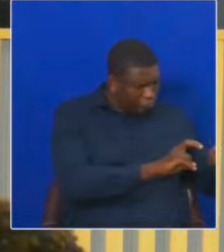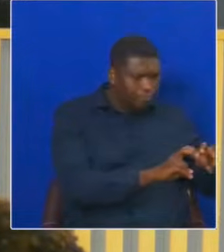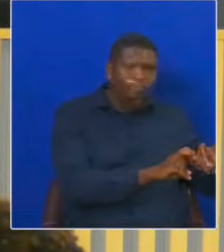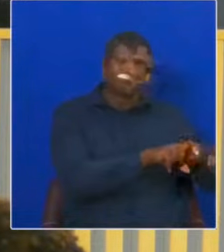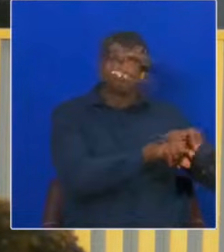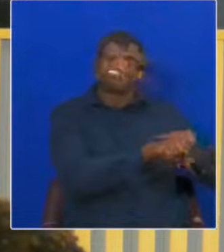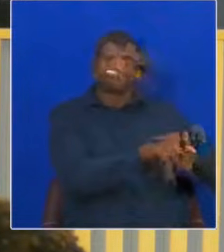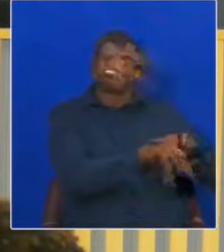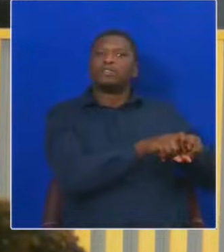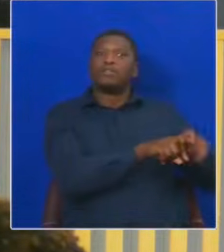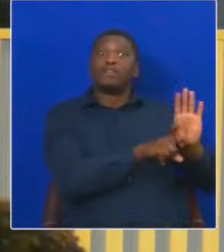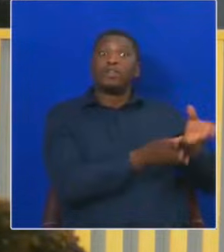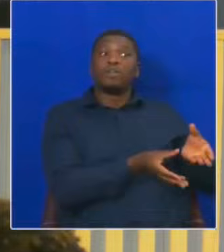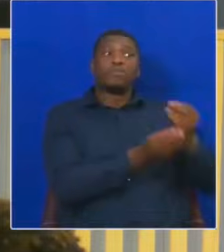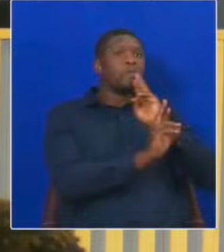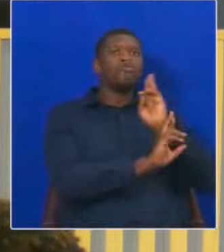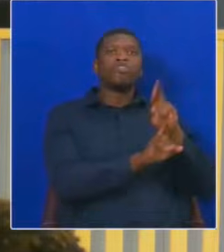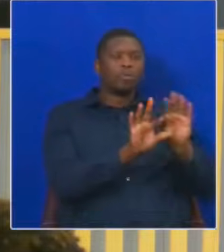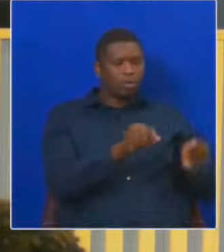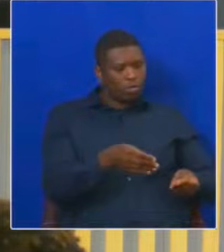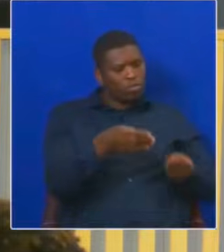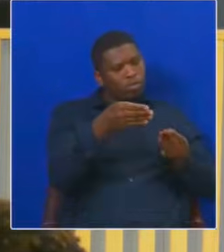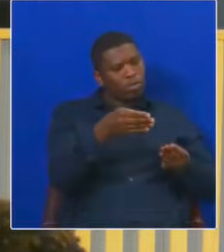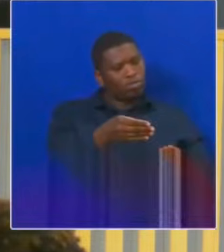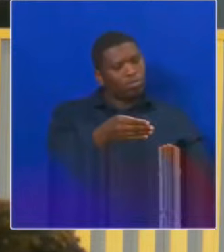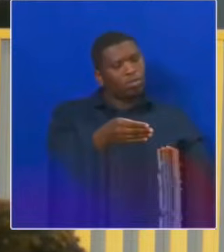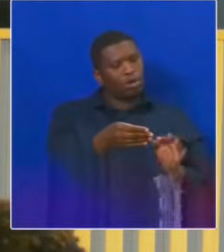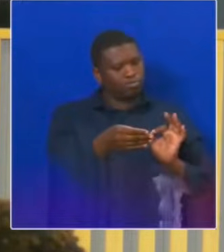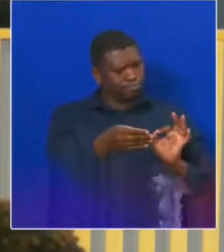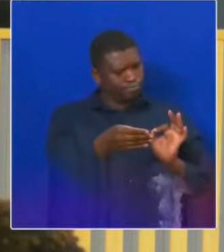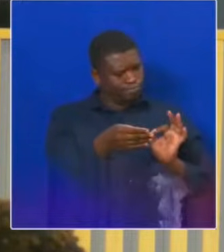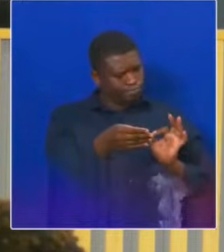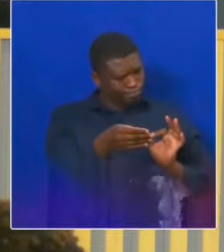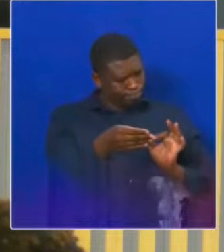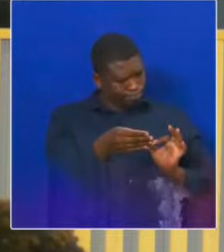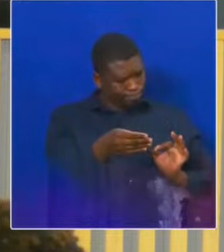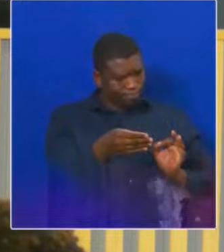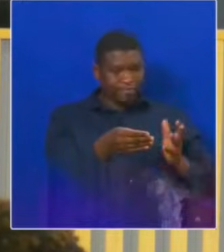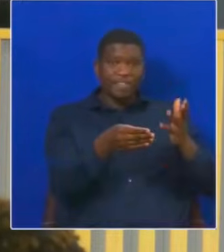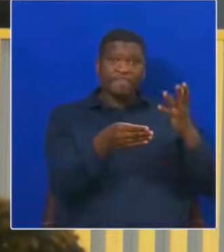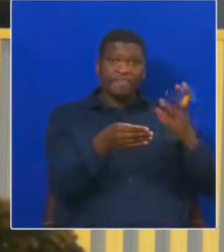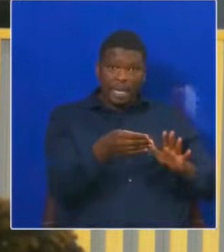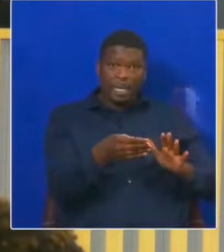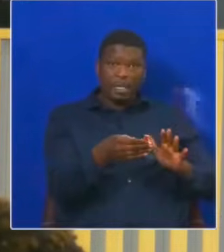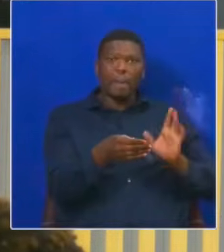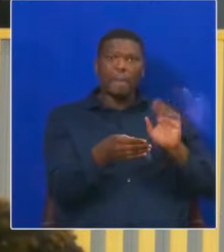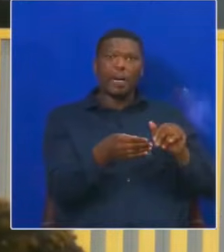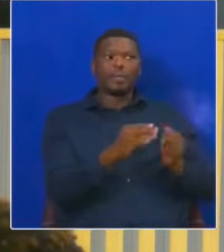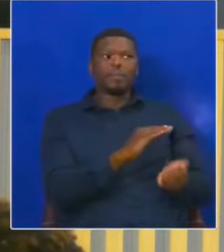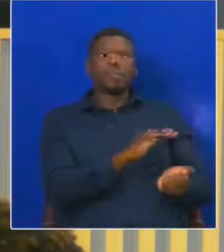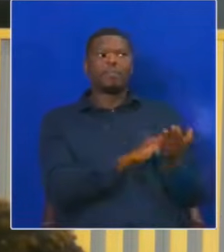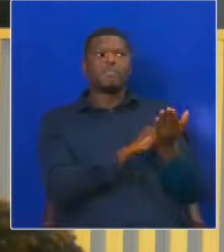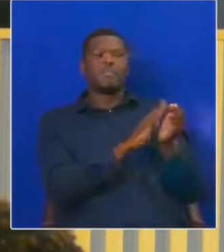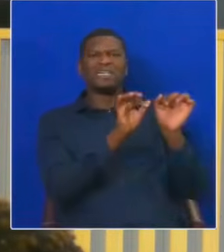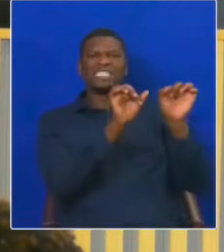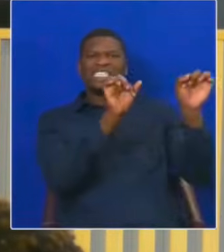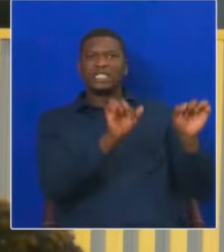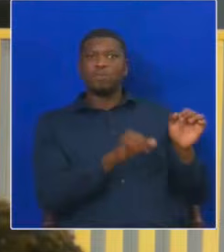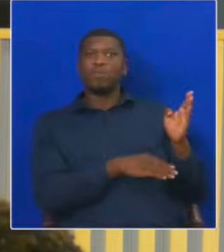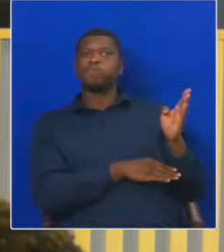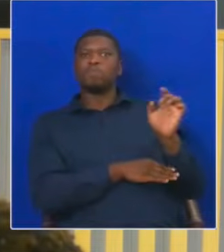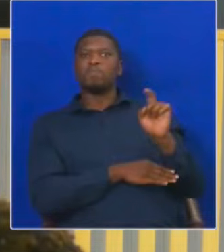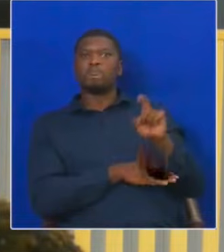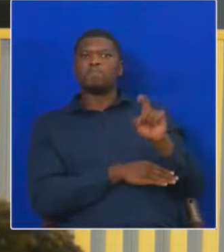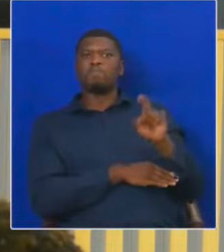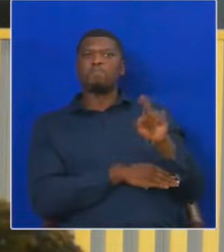should be uploaded onto the AB system, with which it will